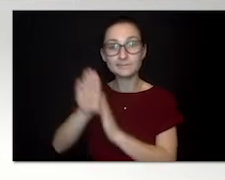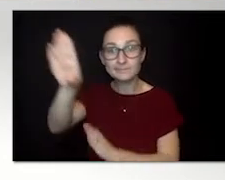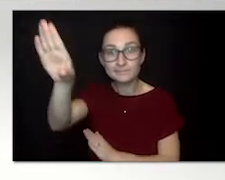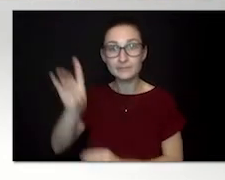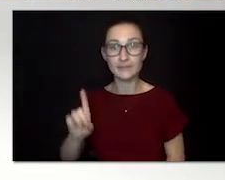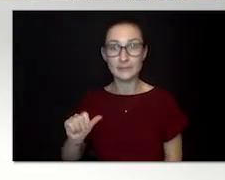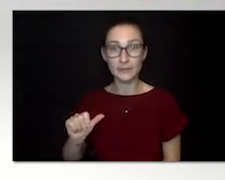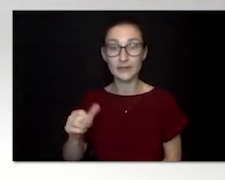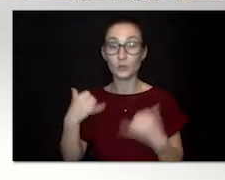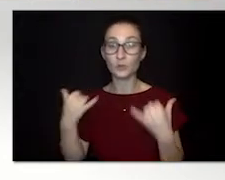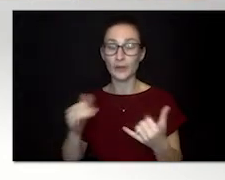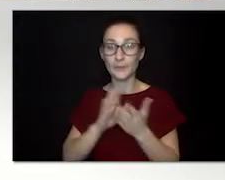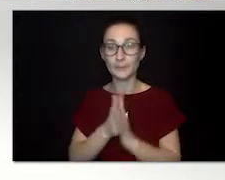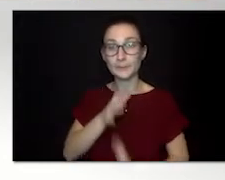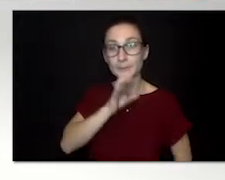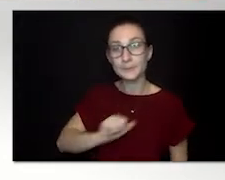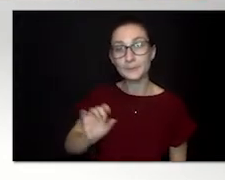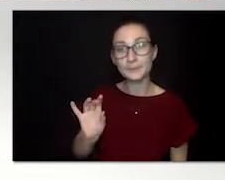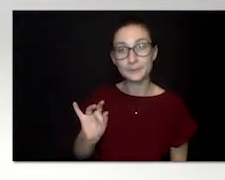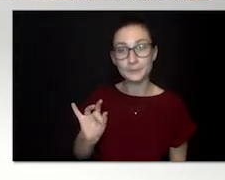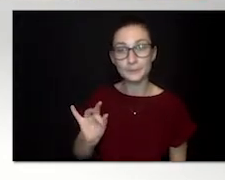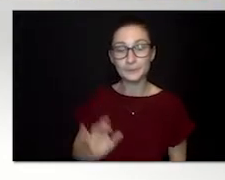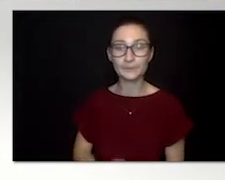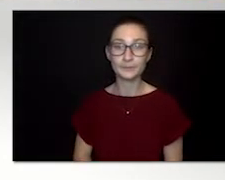who has now turned 18.